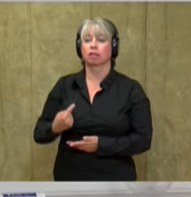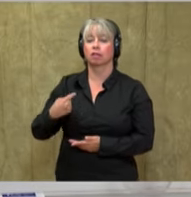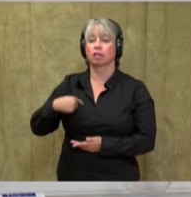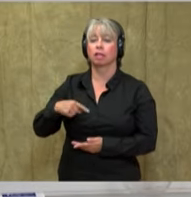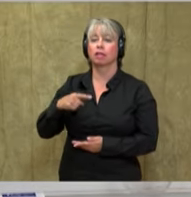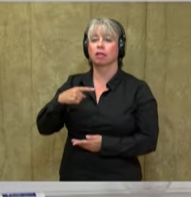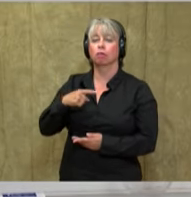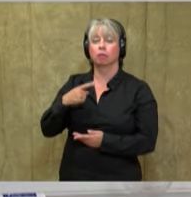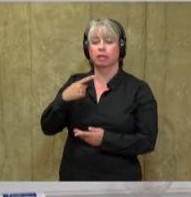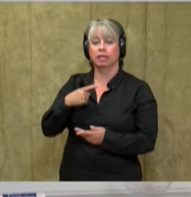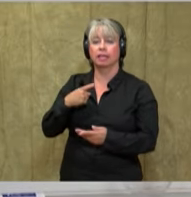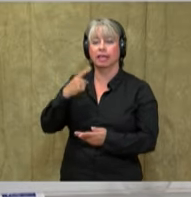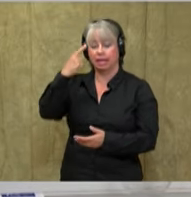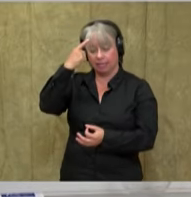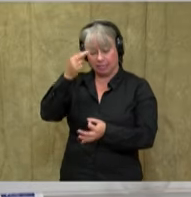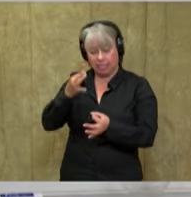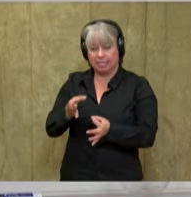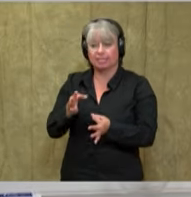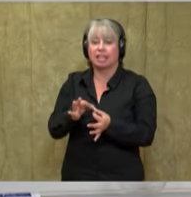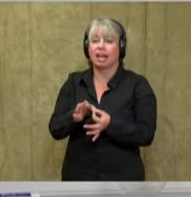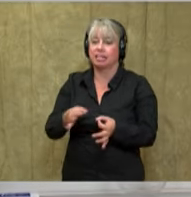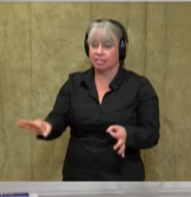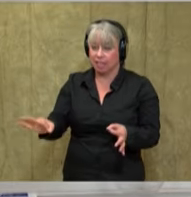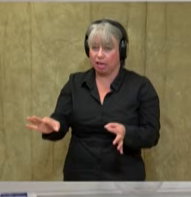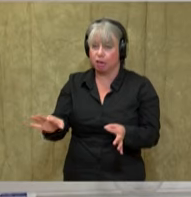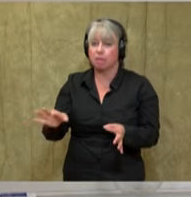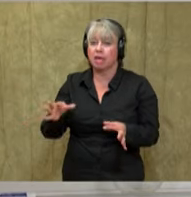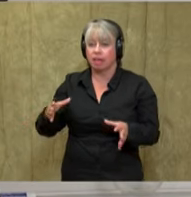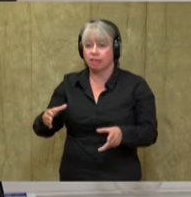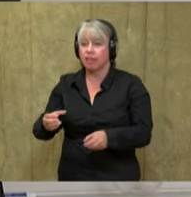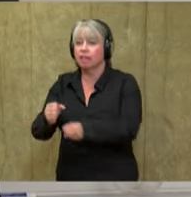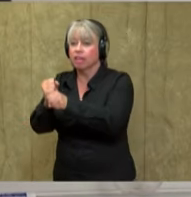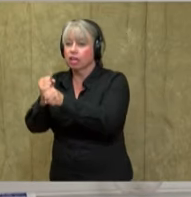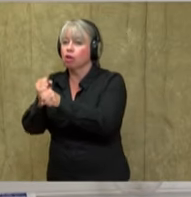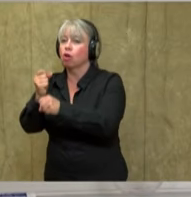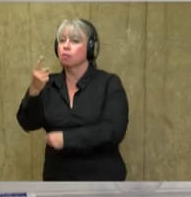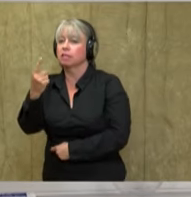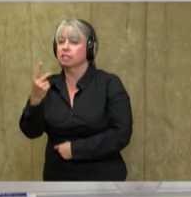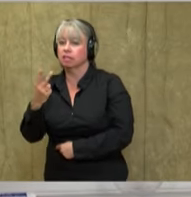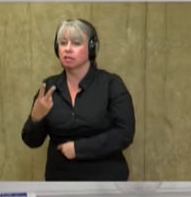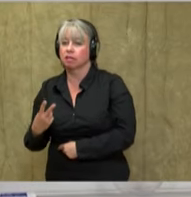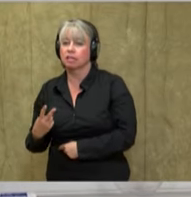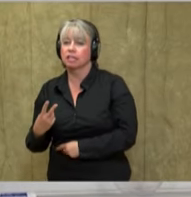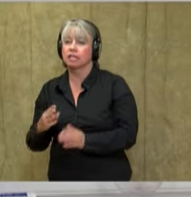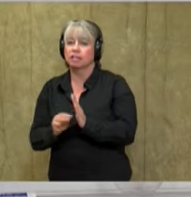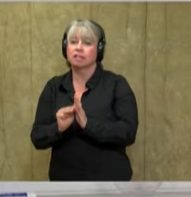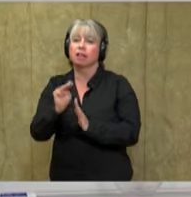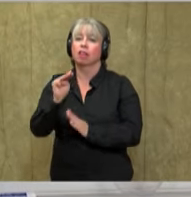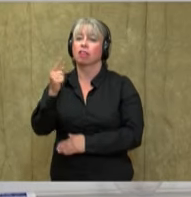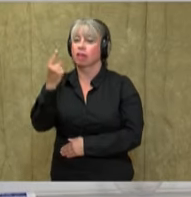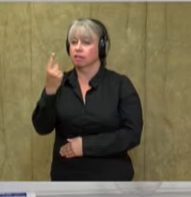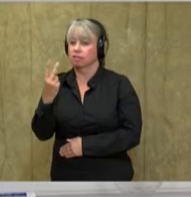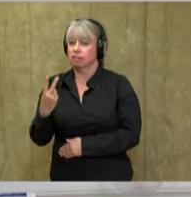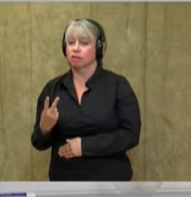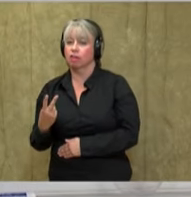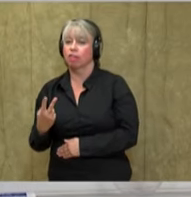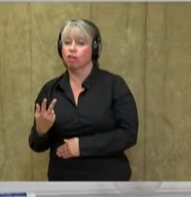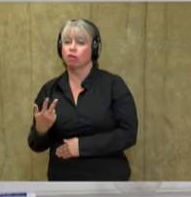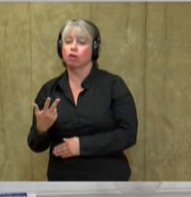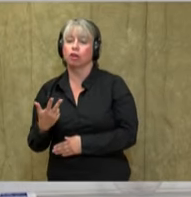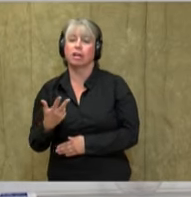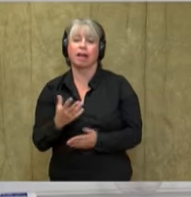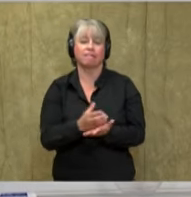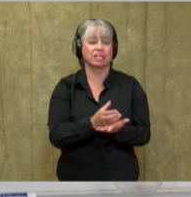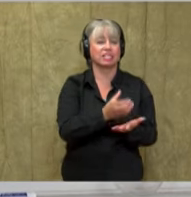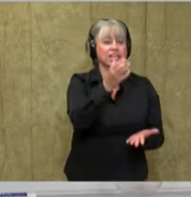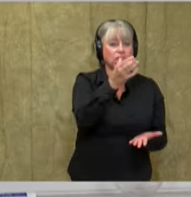we can make a statement here and say that the cone is a third, the volume of a cone is the third of a cylinder. But